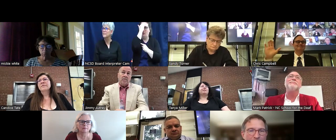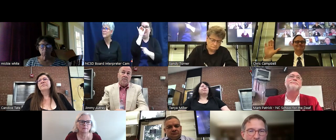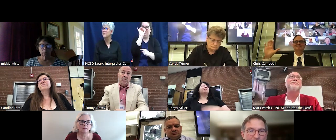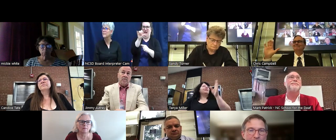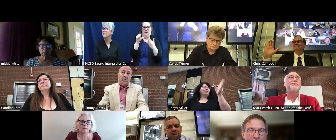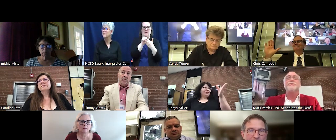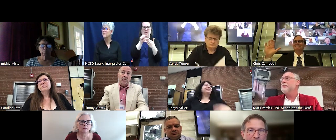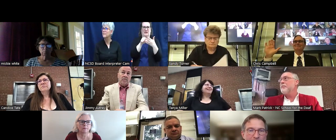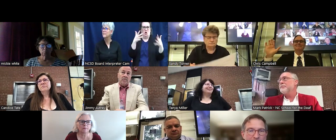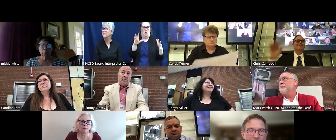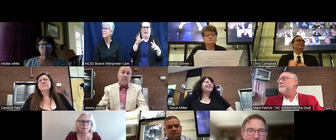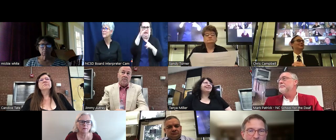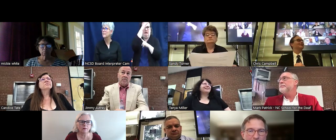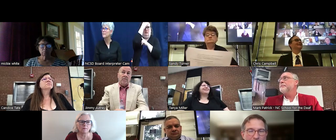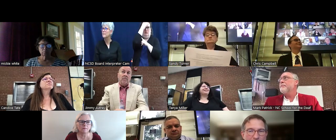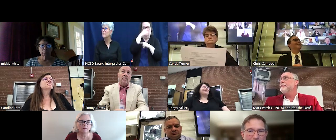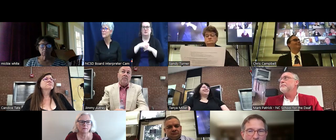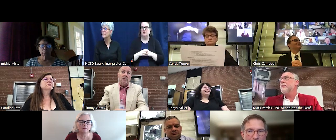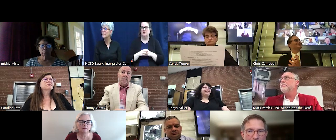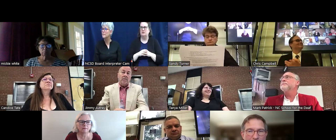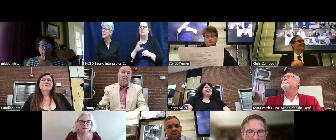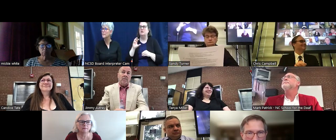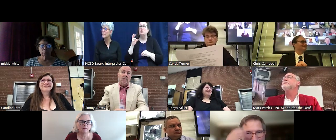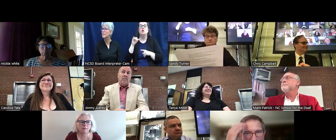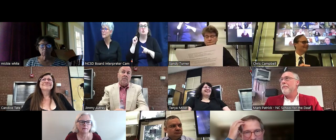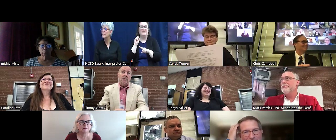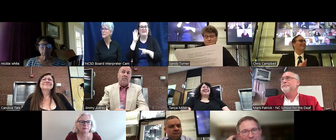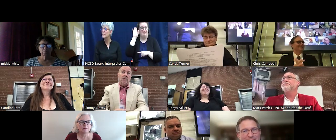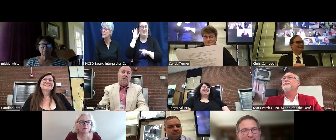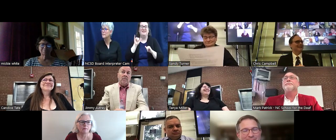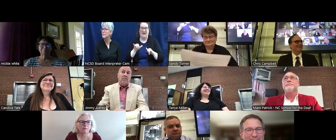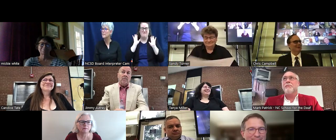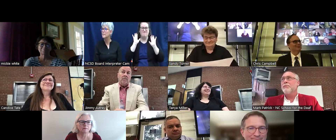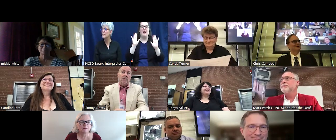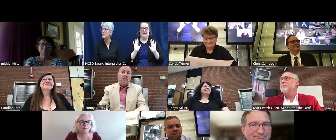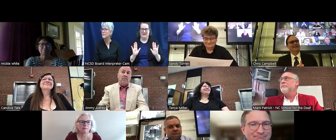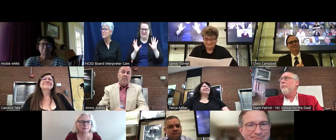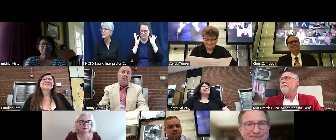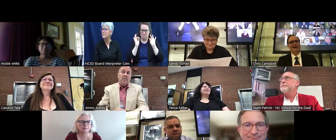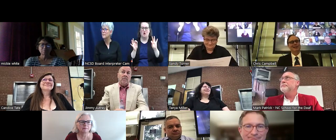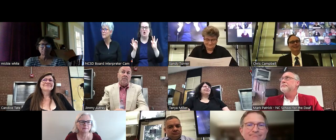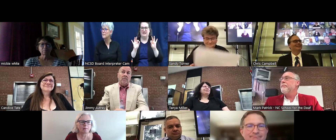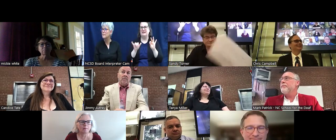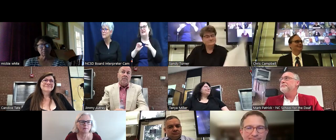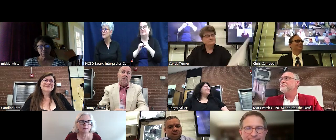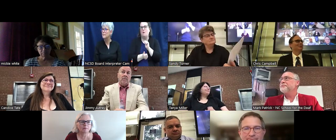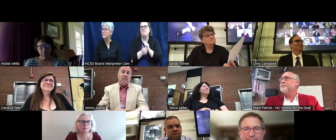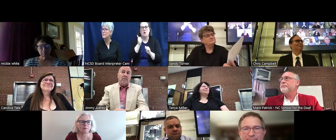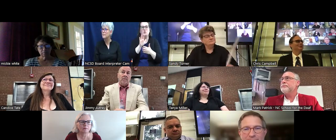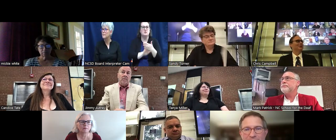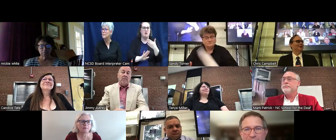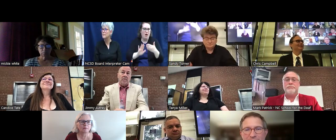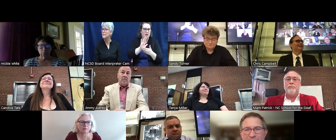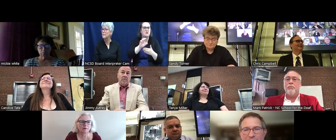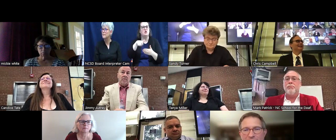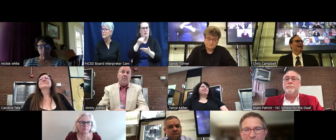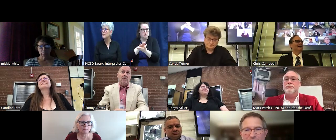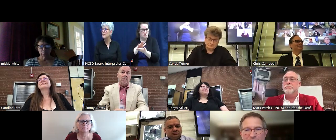Yes. This is Chris. That's fabulous. Yeah, that's perfect. That's how most colleges and schools do